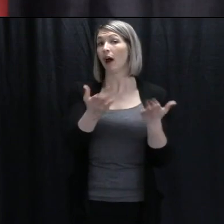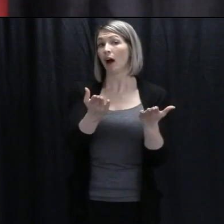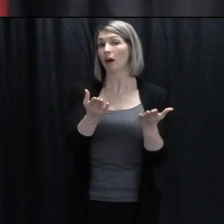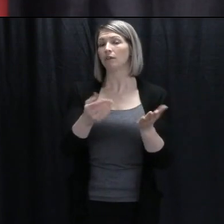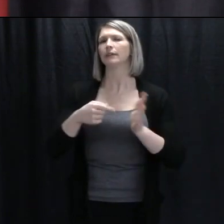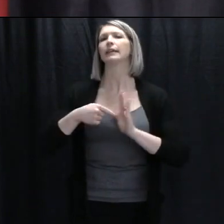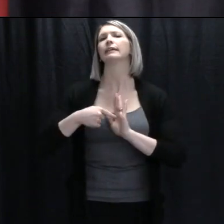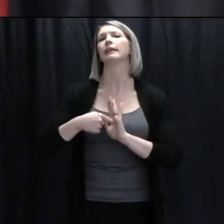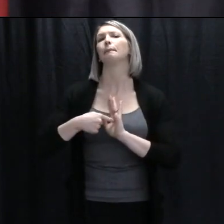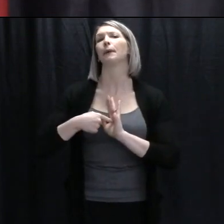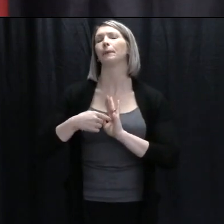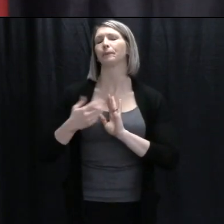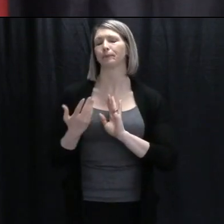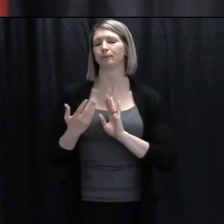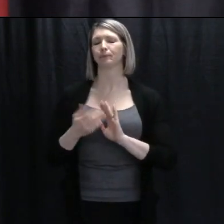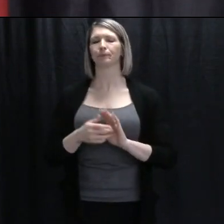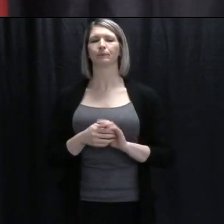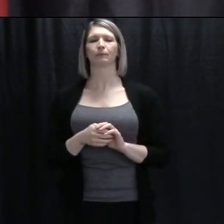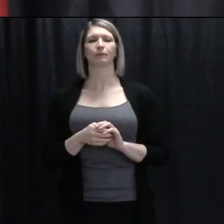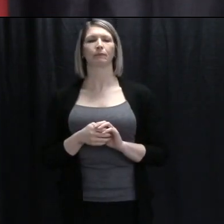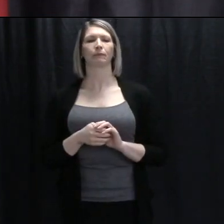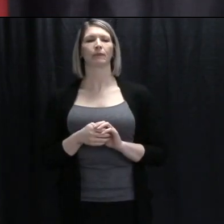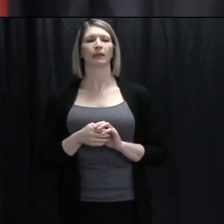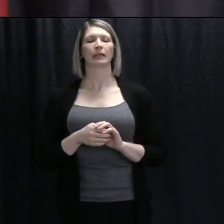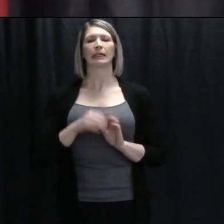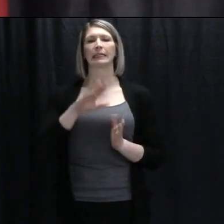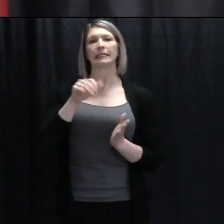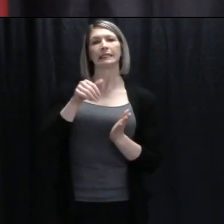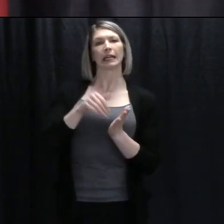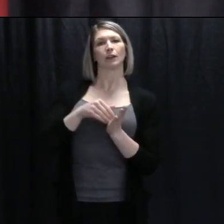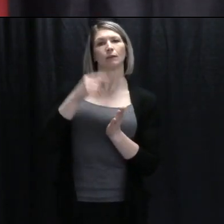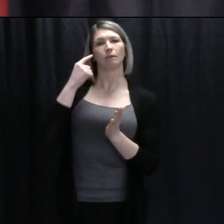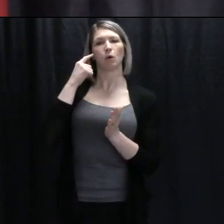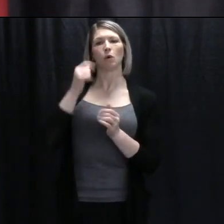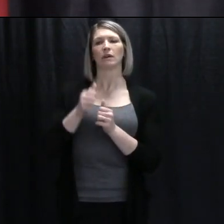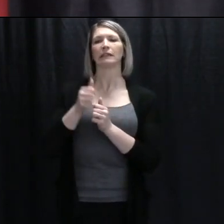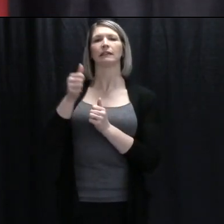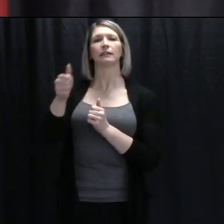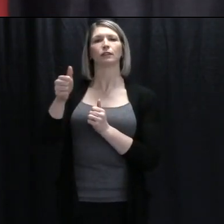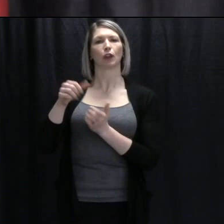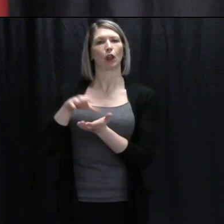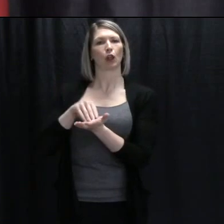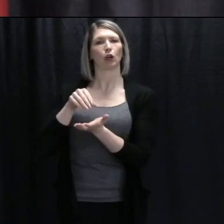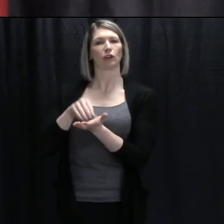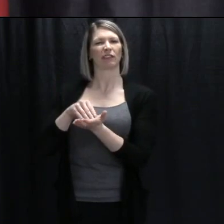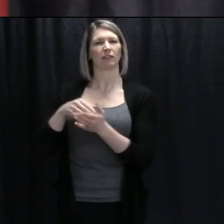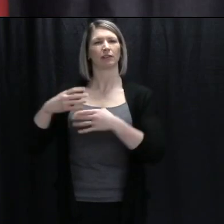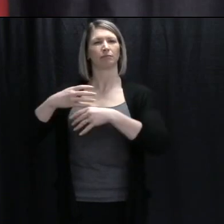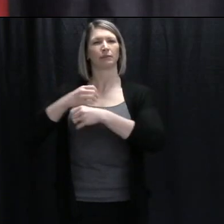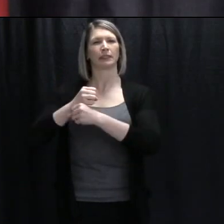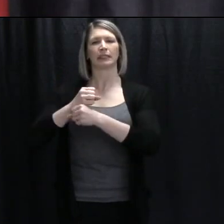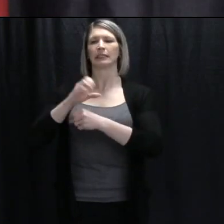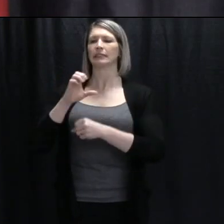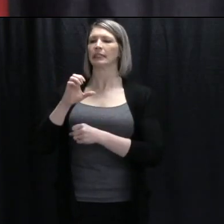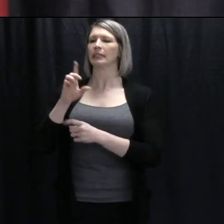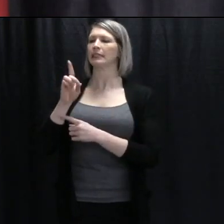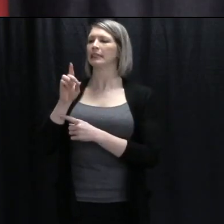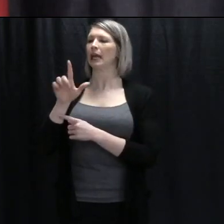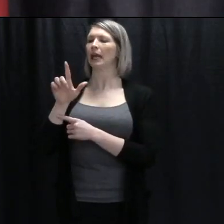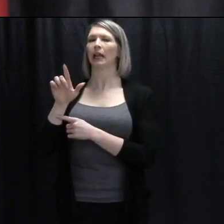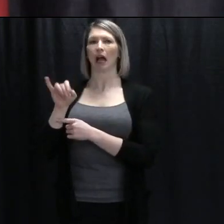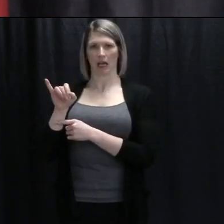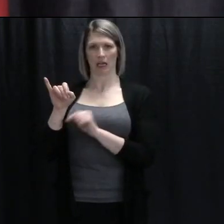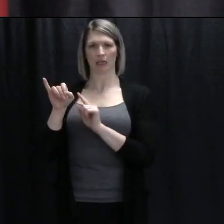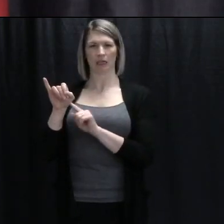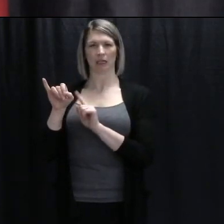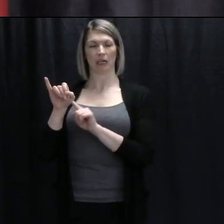For example, through the Center for Distance Learning and Innovation, otherwise known as CDLI, students can access